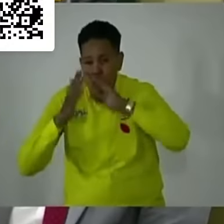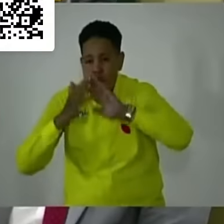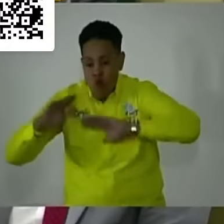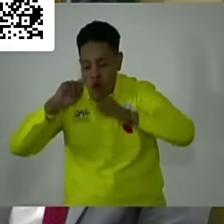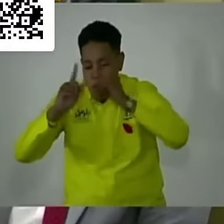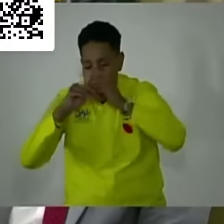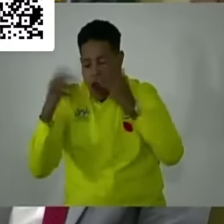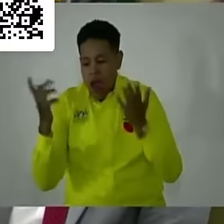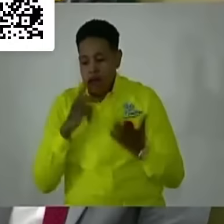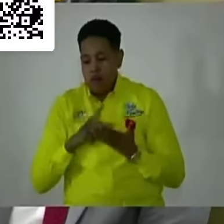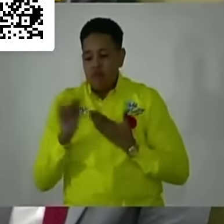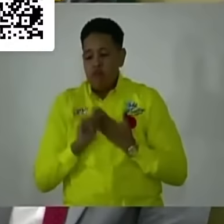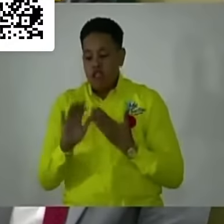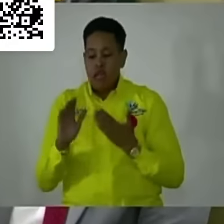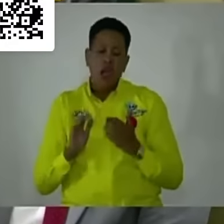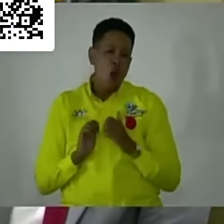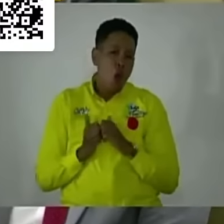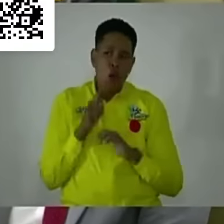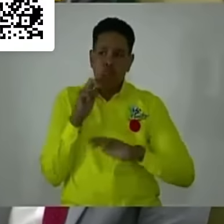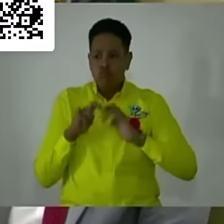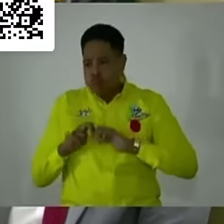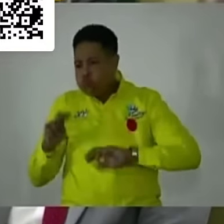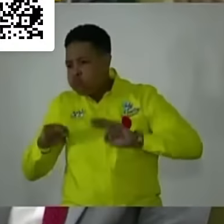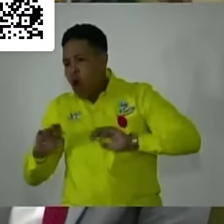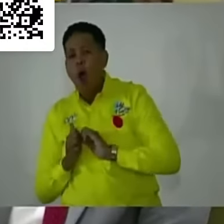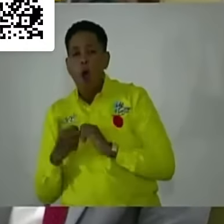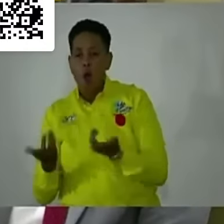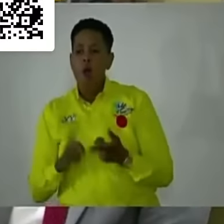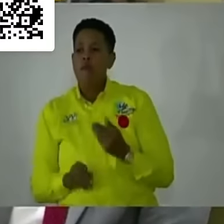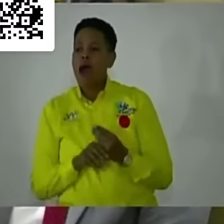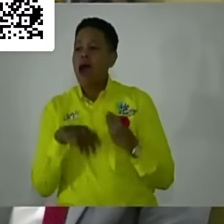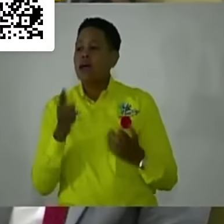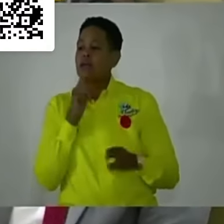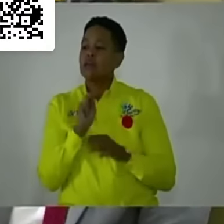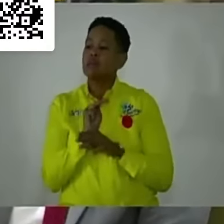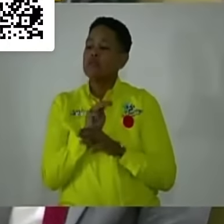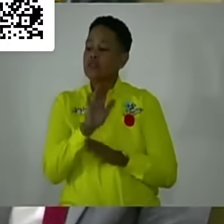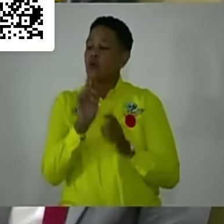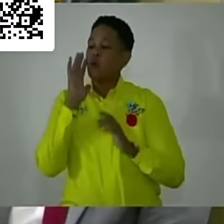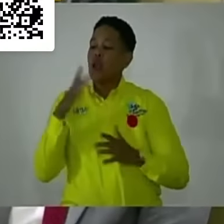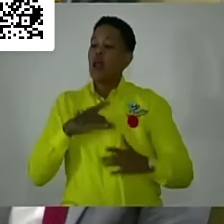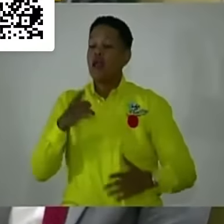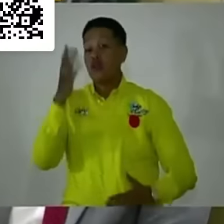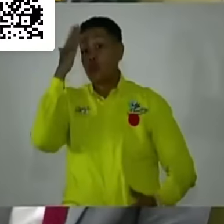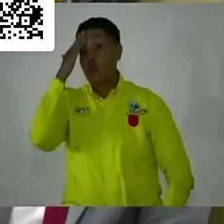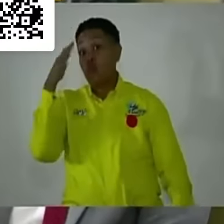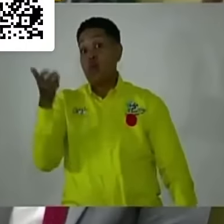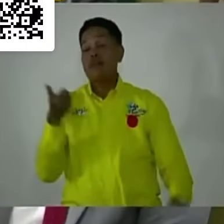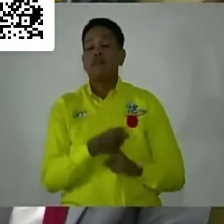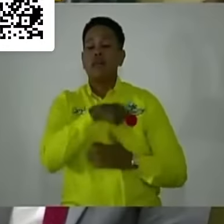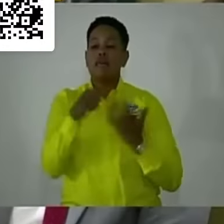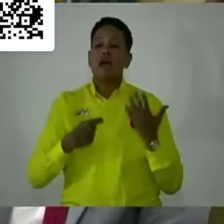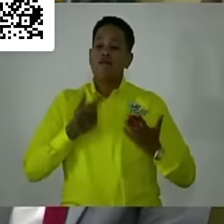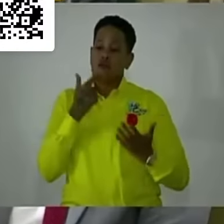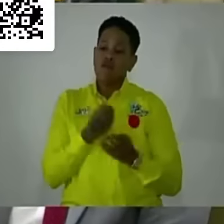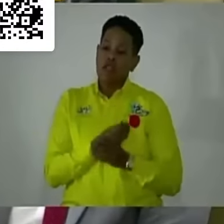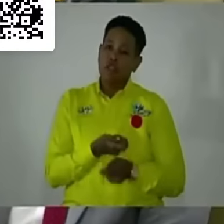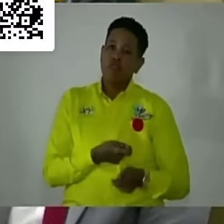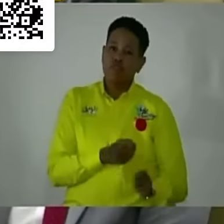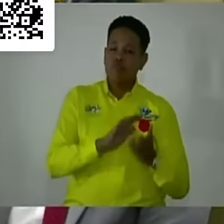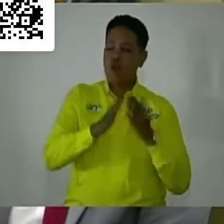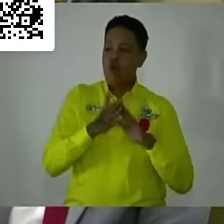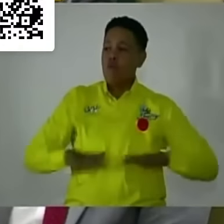as projects, how are they being assessed? And the minister would like for you to know that there is a Bauxite